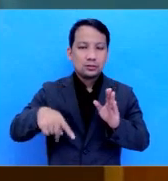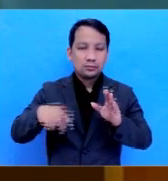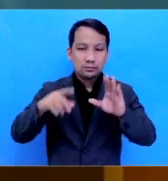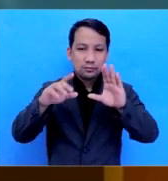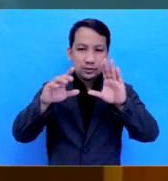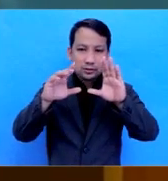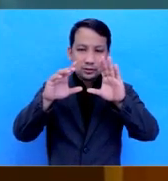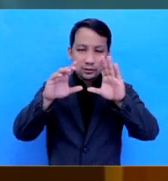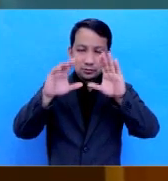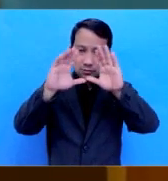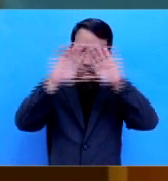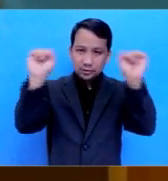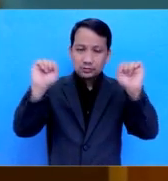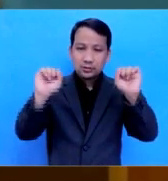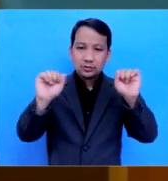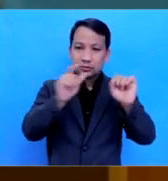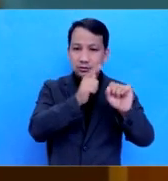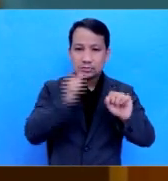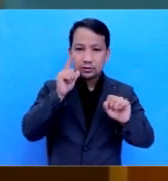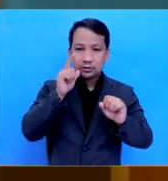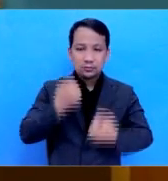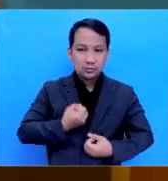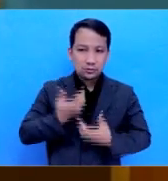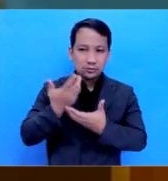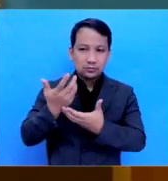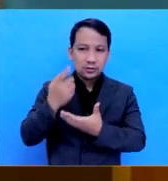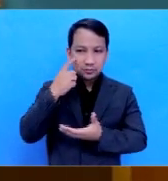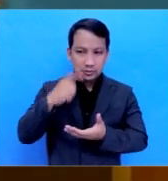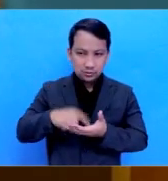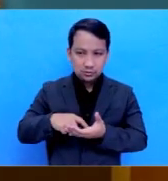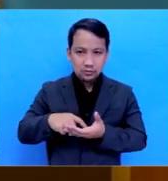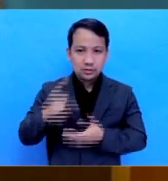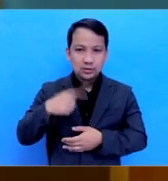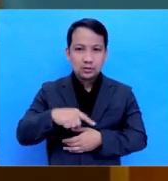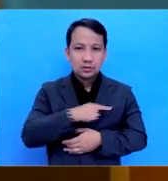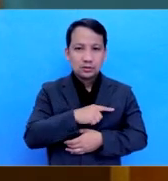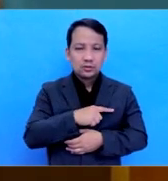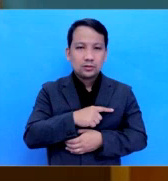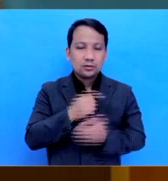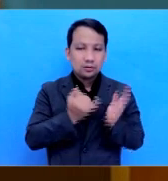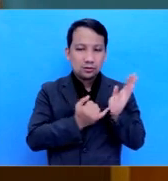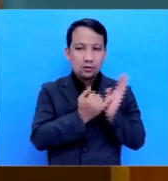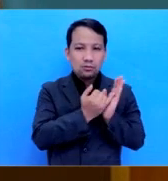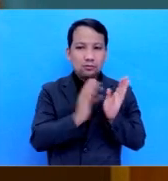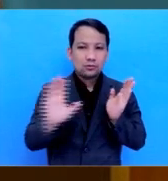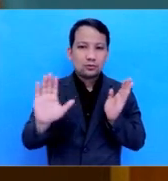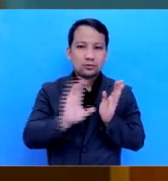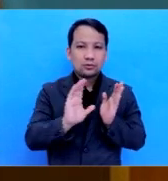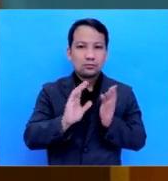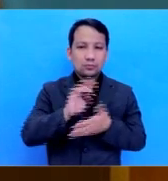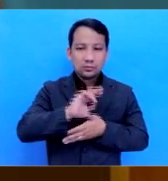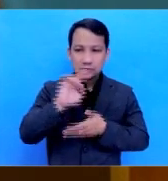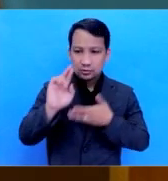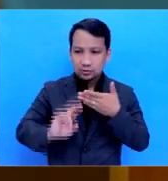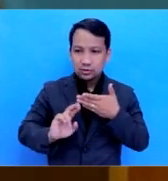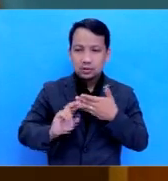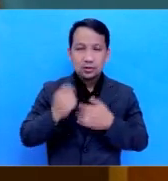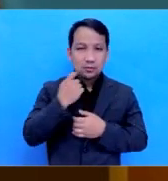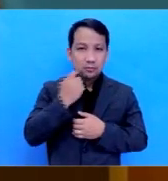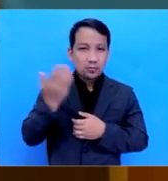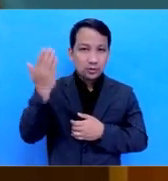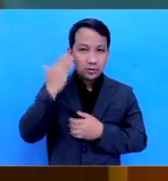Lenny Robredo for expressly recognizing the integrity and the result of the recently